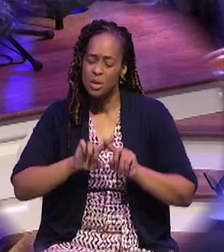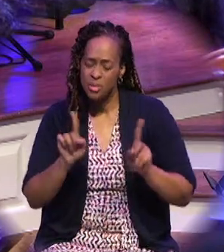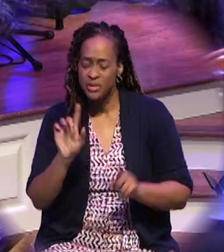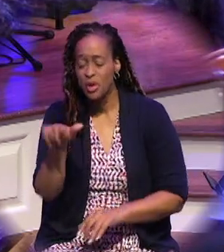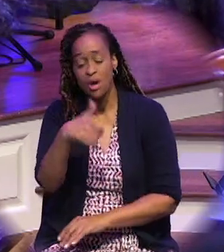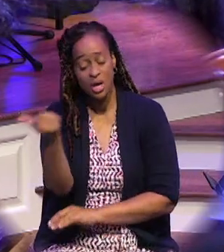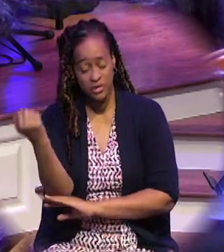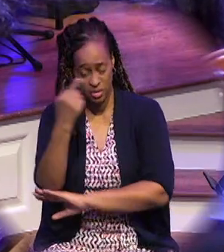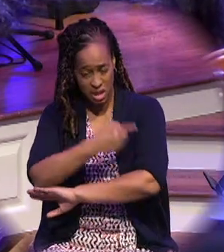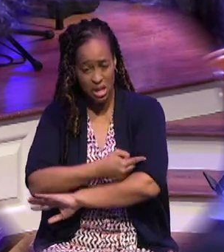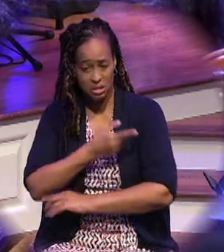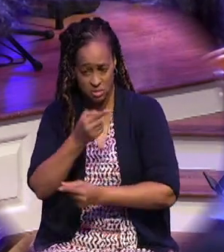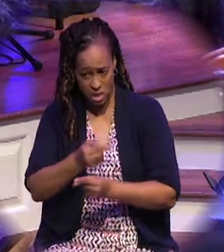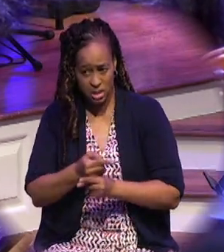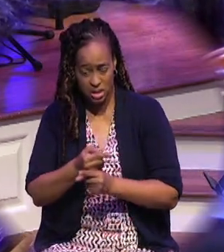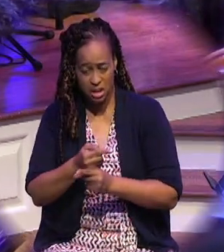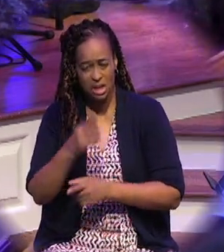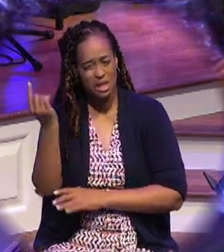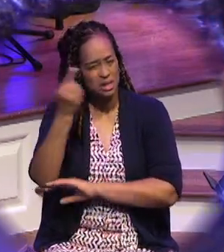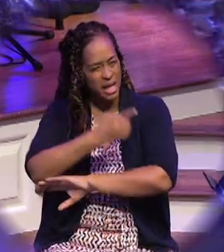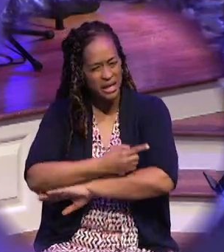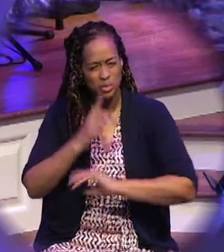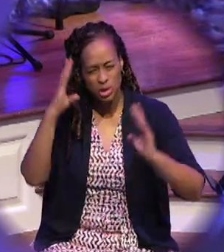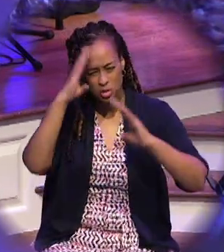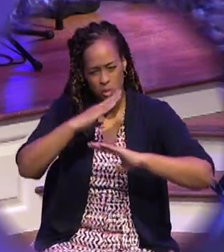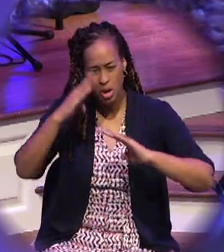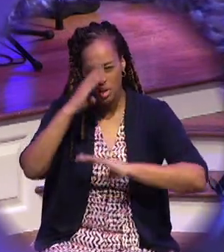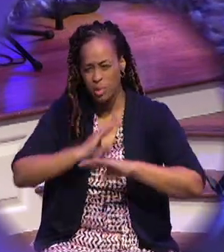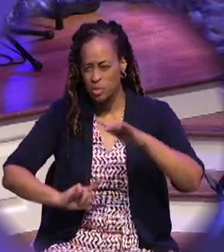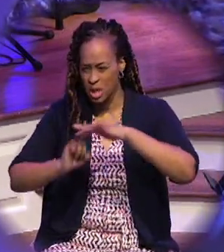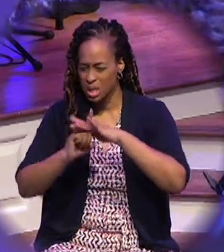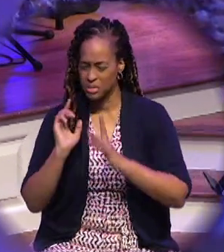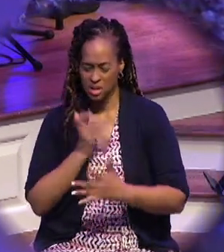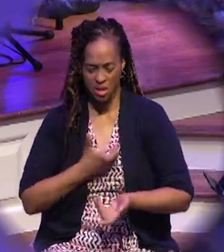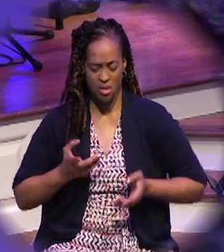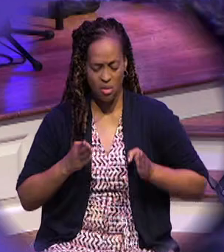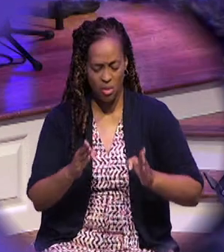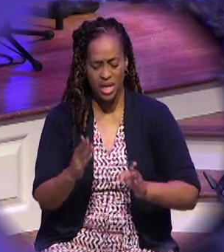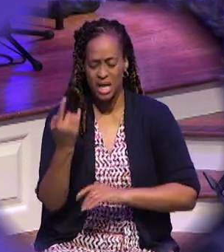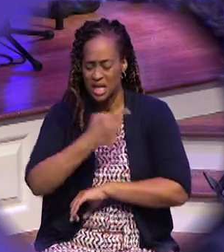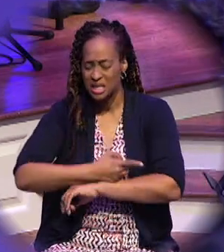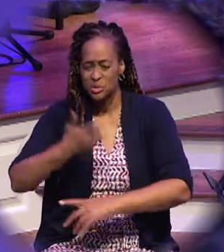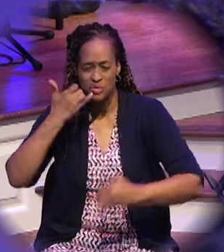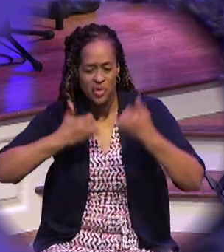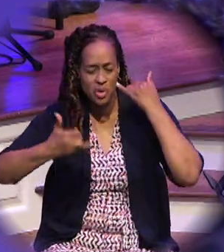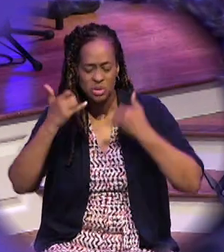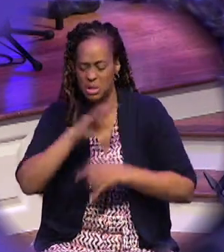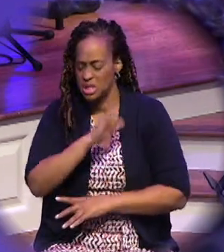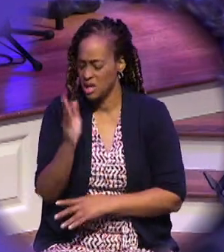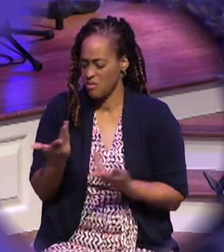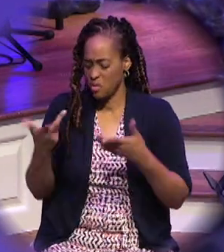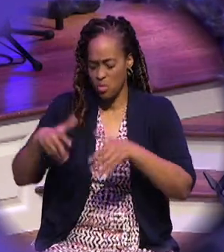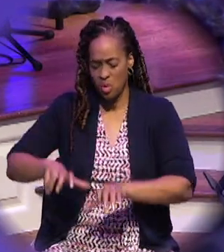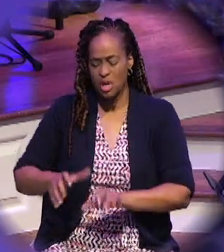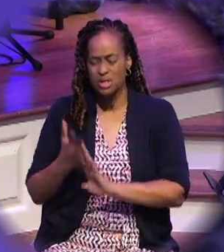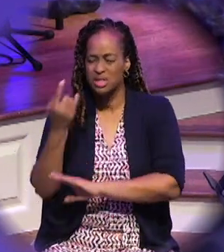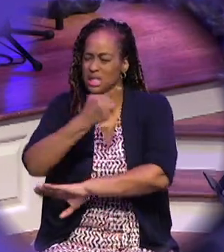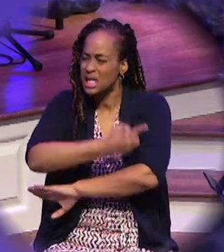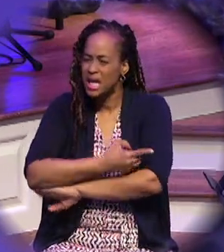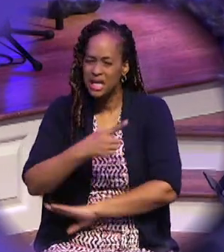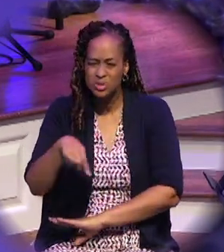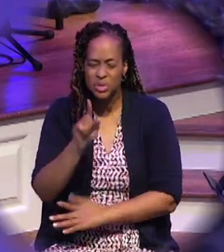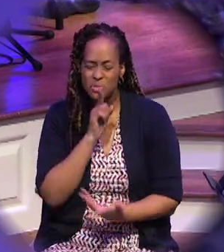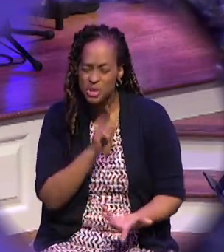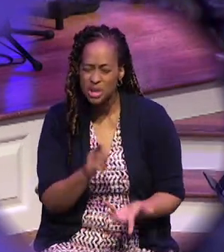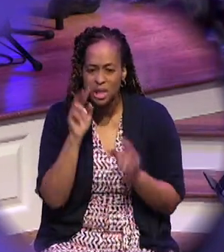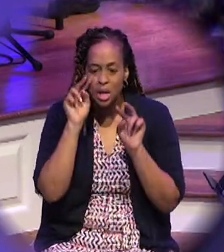other days, aren't there? Days when trouble comes our ways, days when we get phone calls we never want to get, days when really we